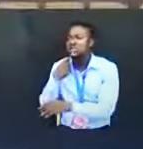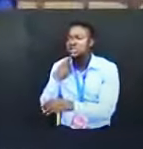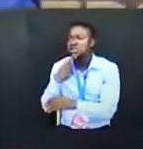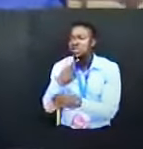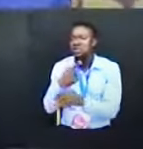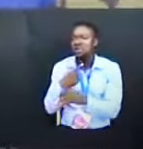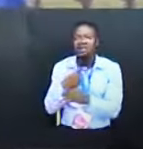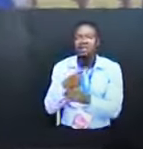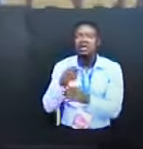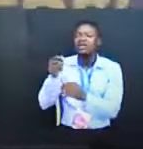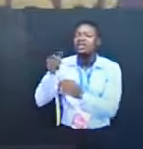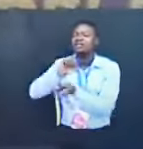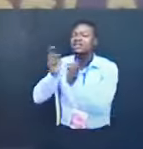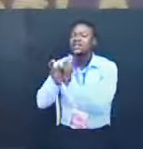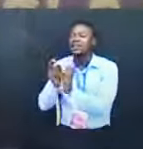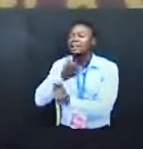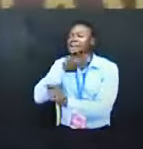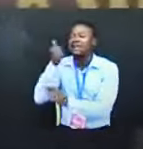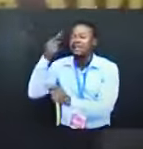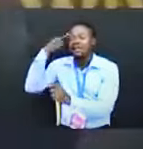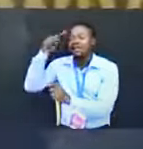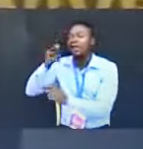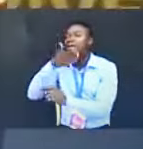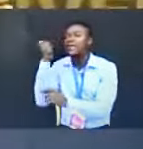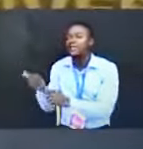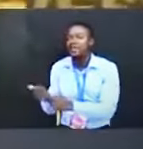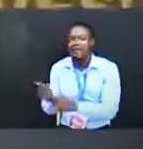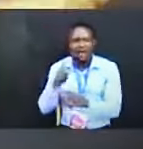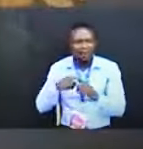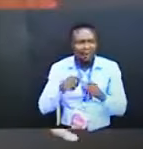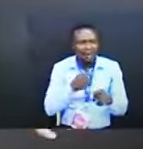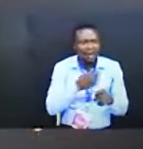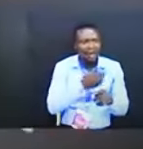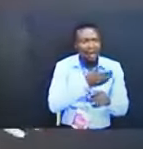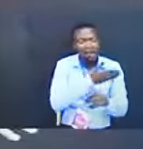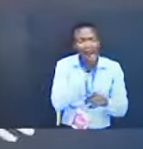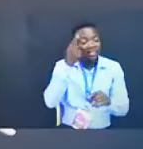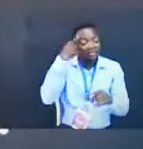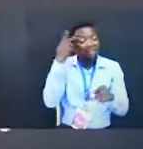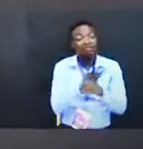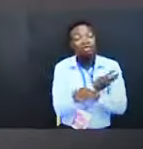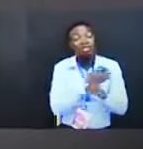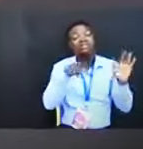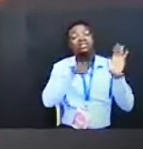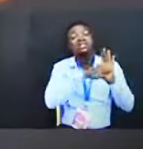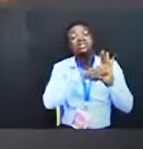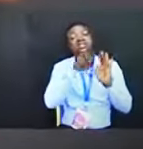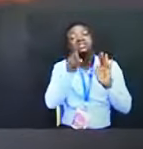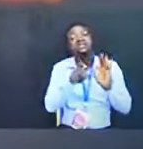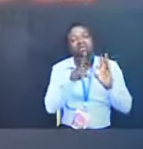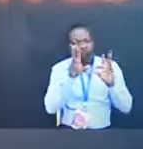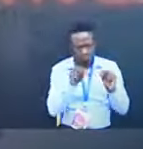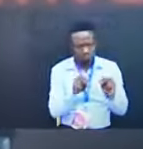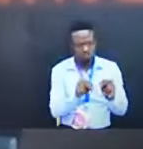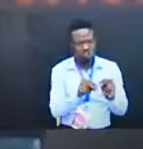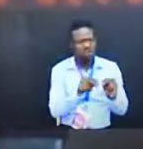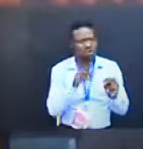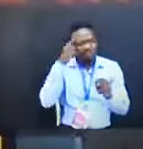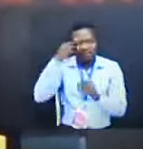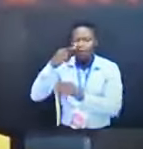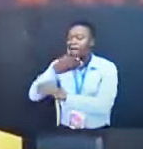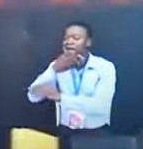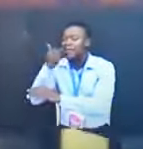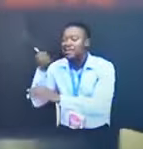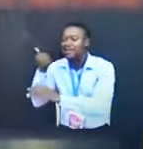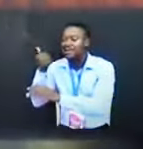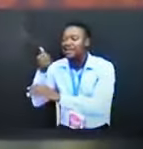As if the better, for worse is a negative confession. Yeah. So it is for better,